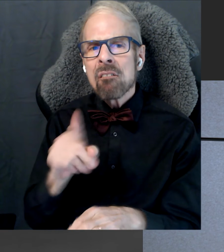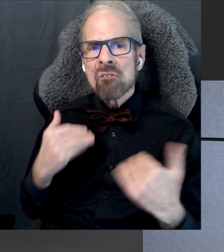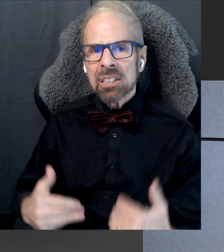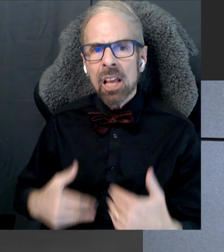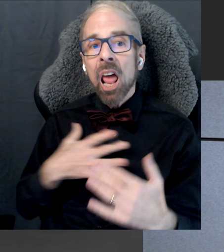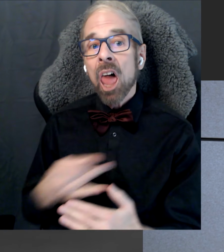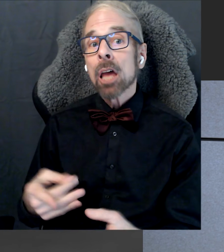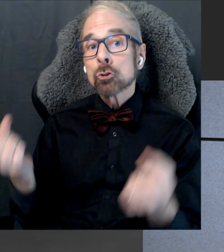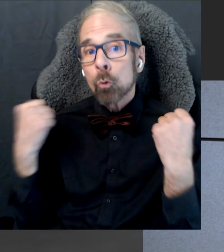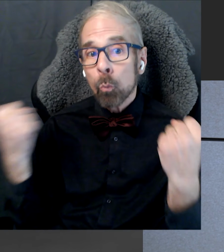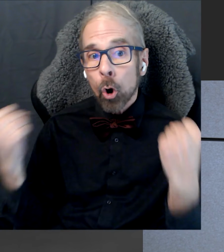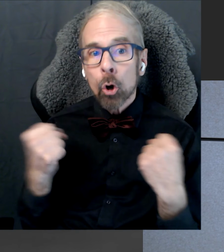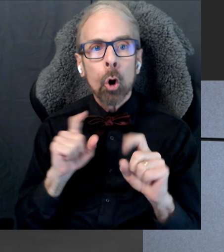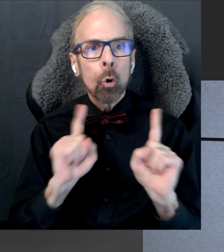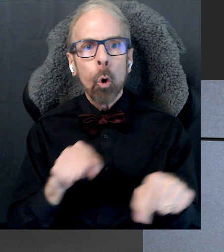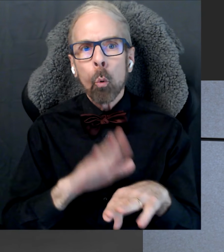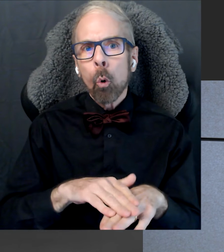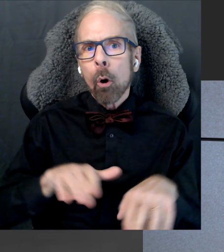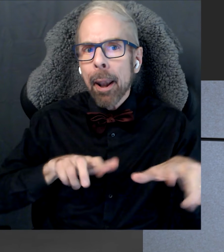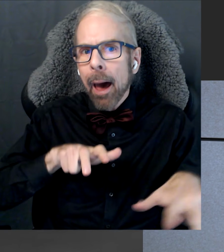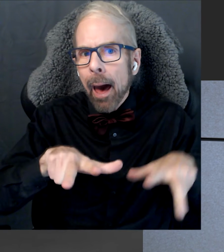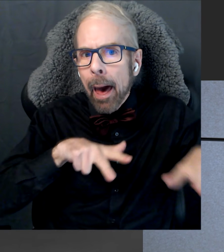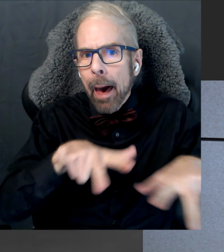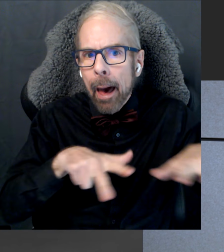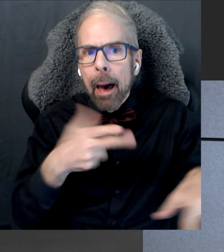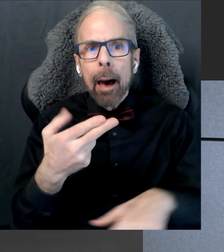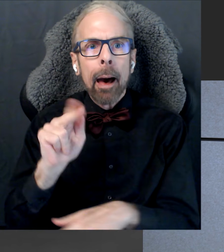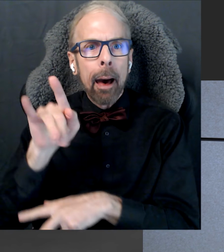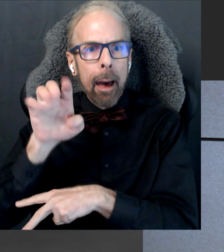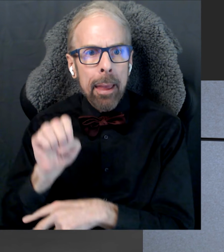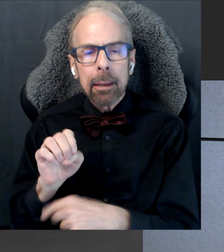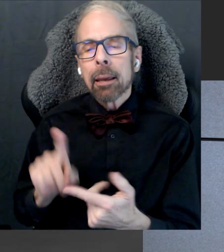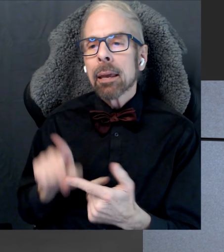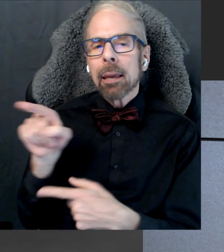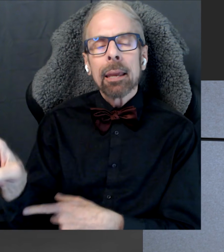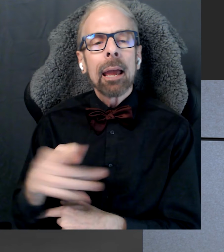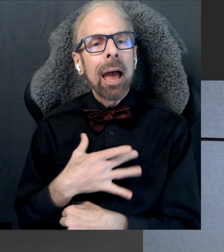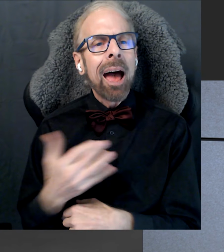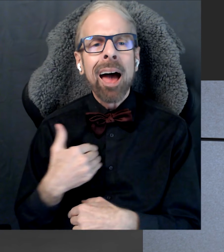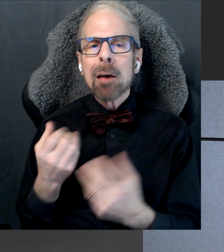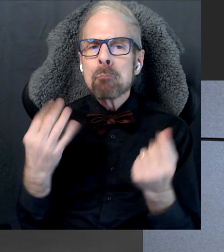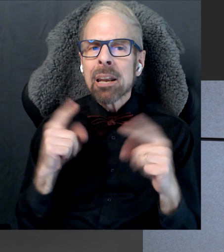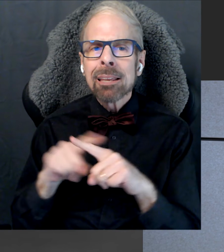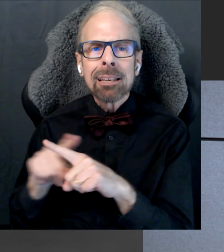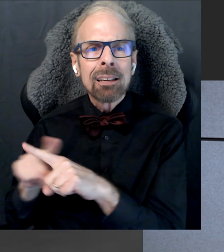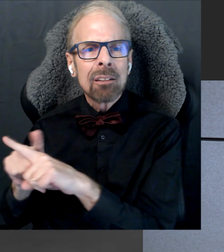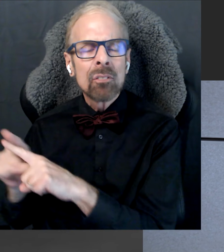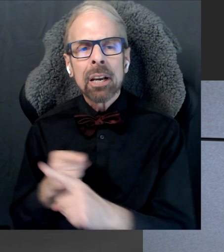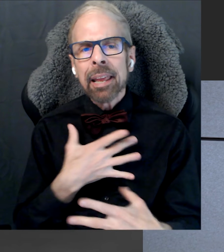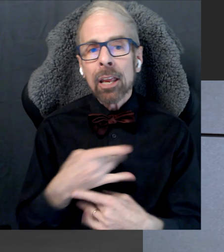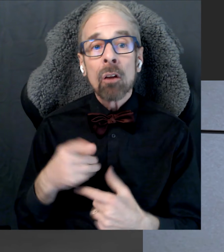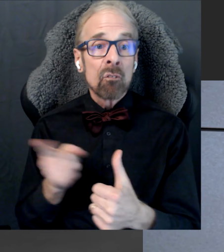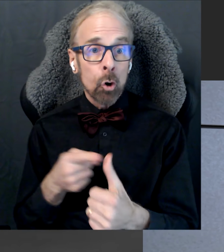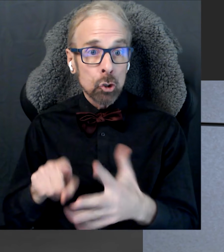work out and go on hikes, and he has a lot of interests that when